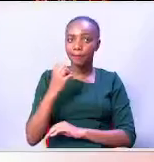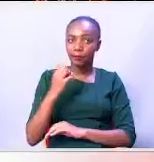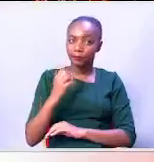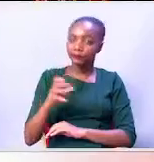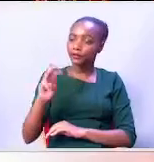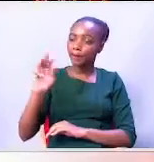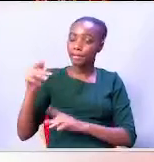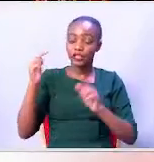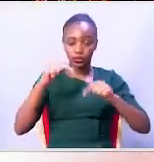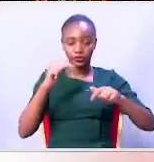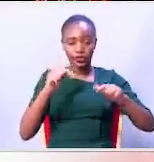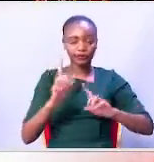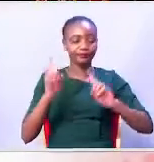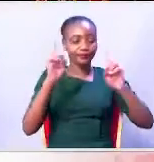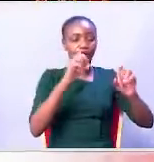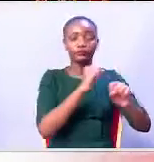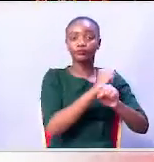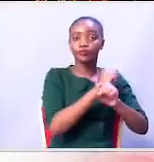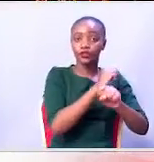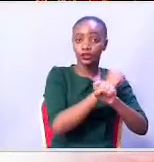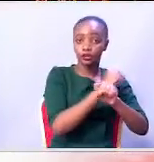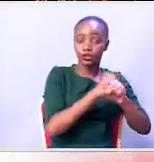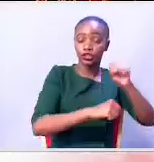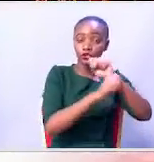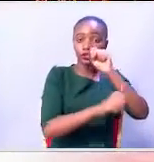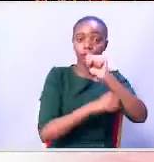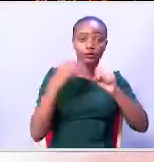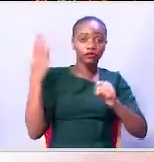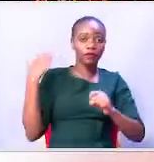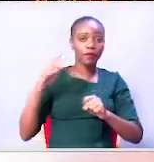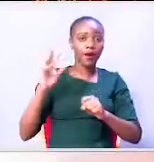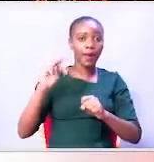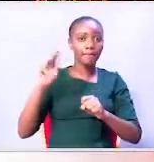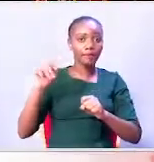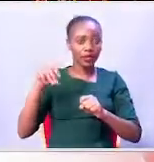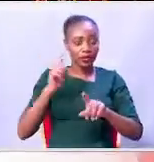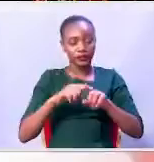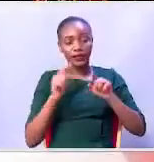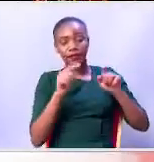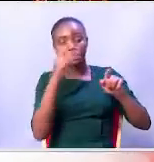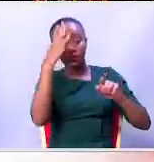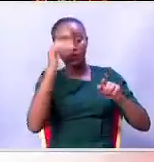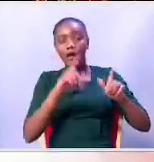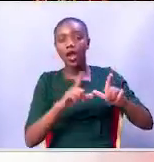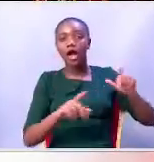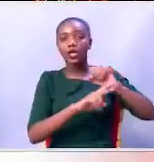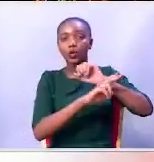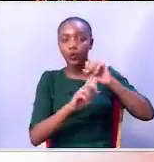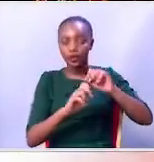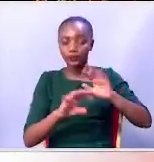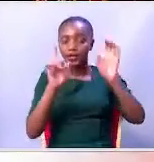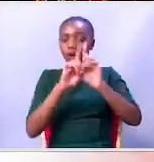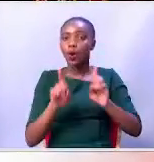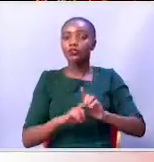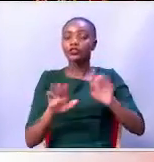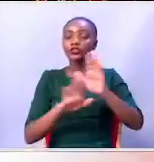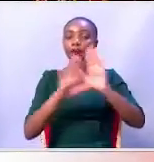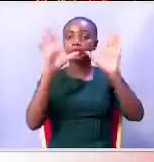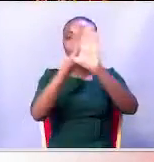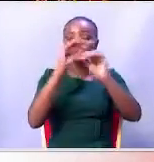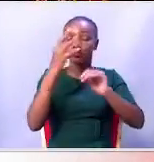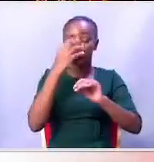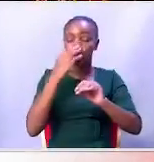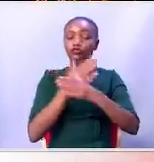It came to the defense of former Prime Minister Raila Odinga over accusations of land grabbing. Meanwhile, Deputy President William